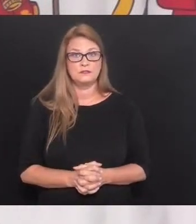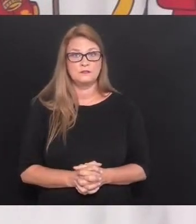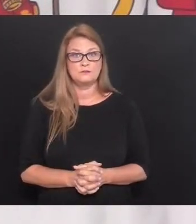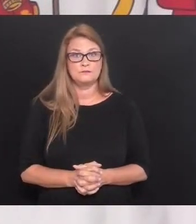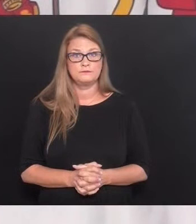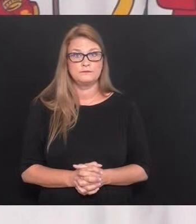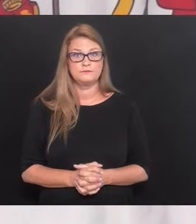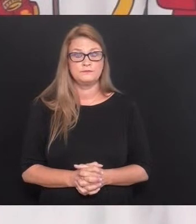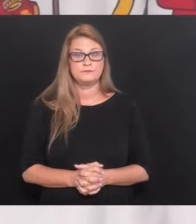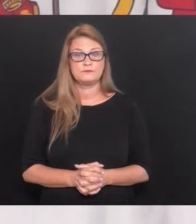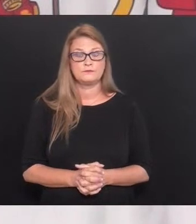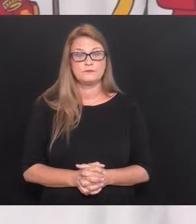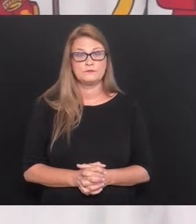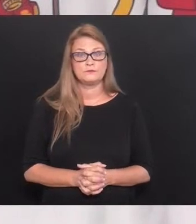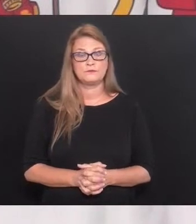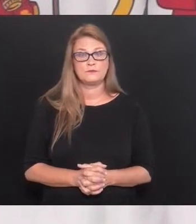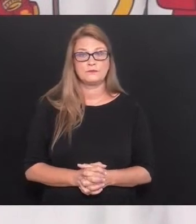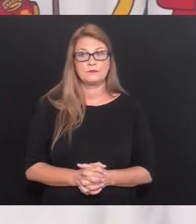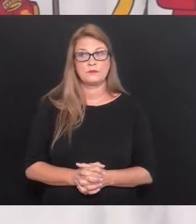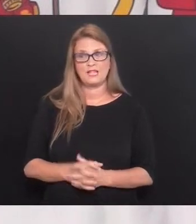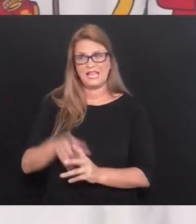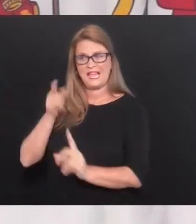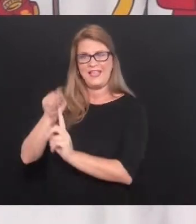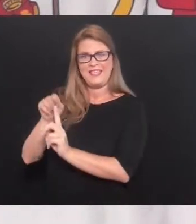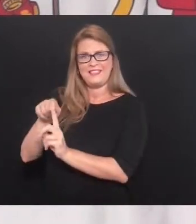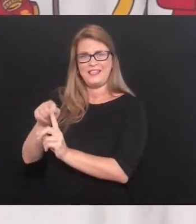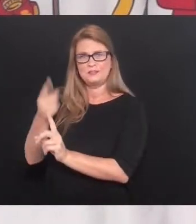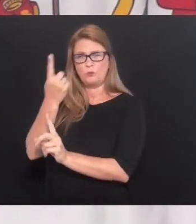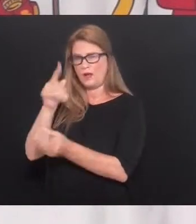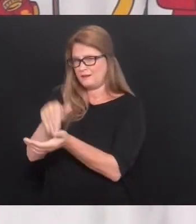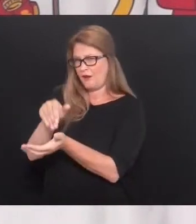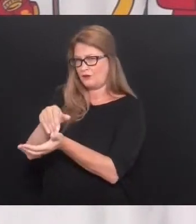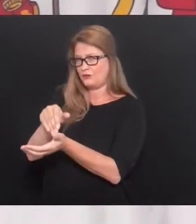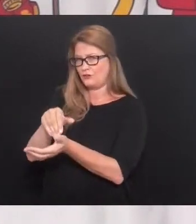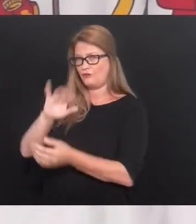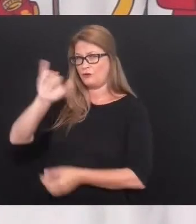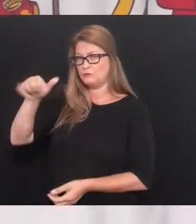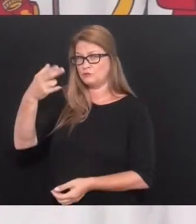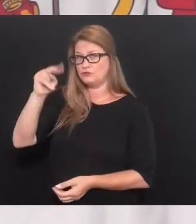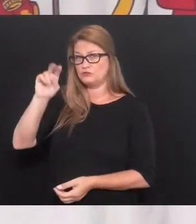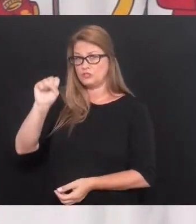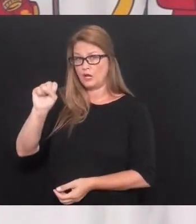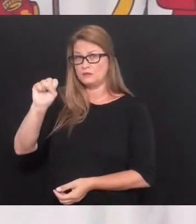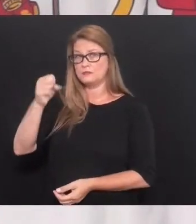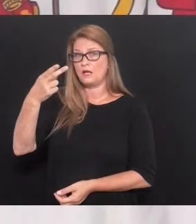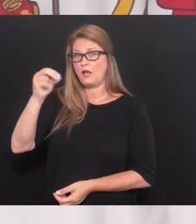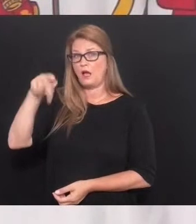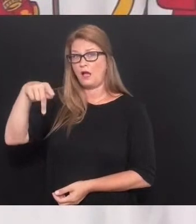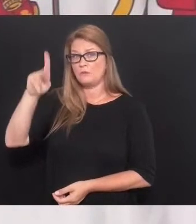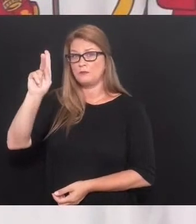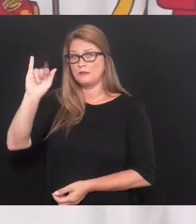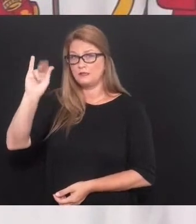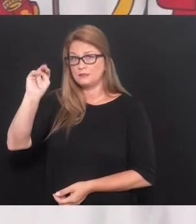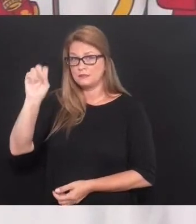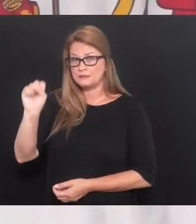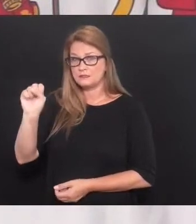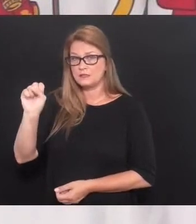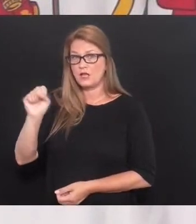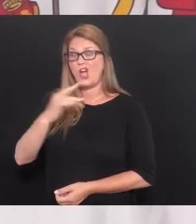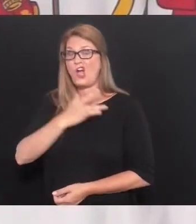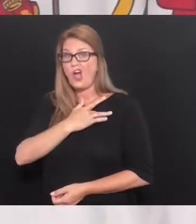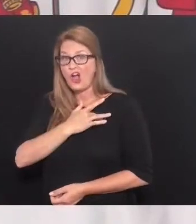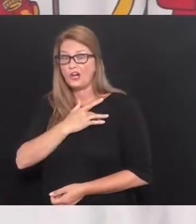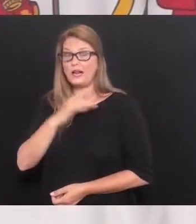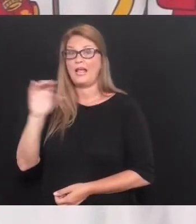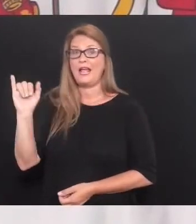this doc, the head of Johns Hopkins, in regard to infectious disease,